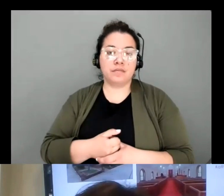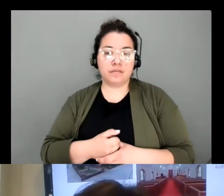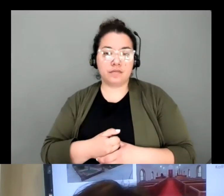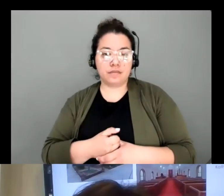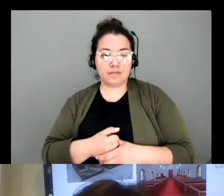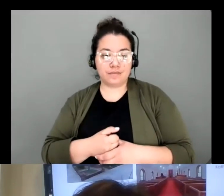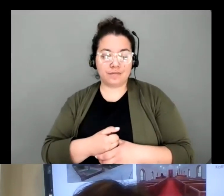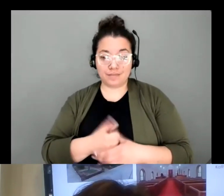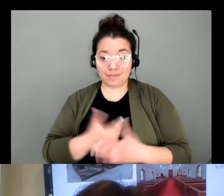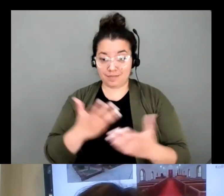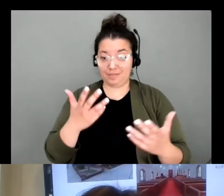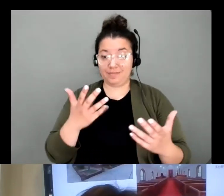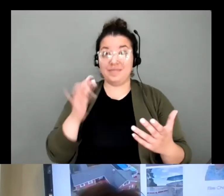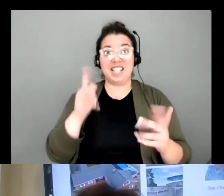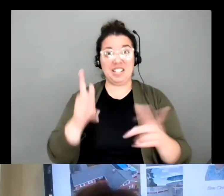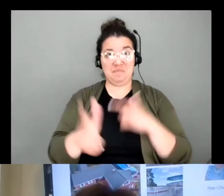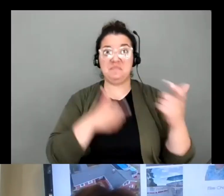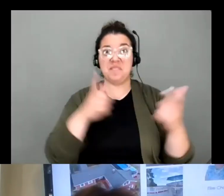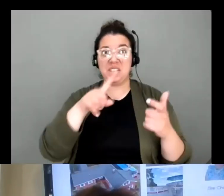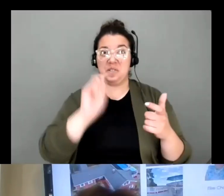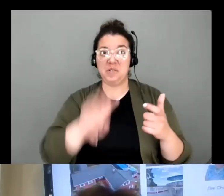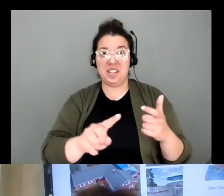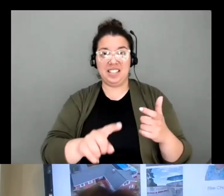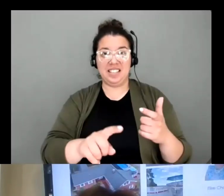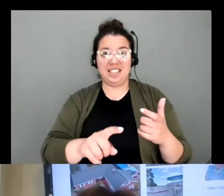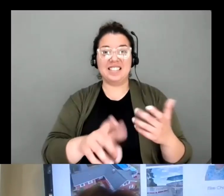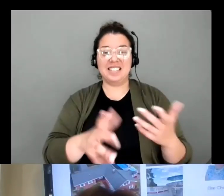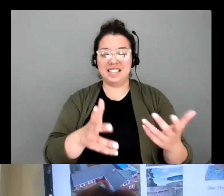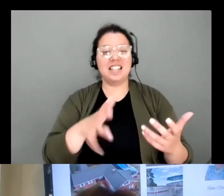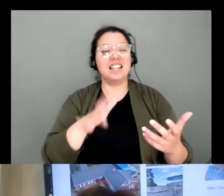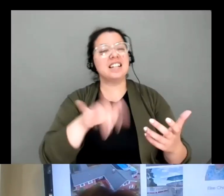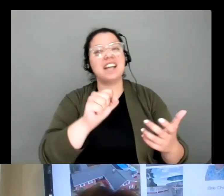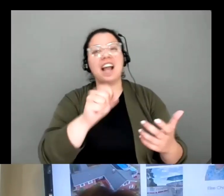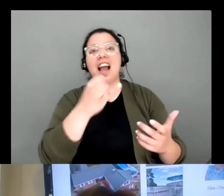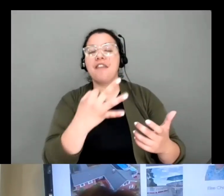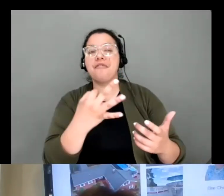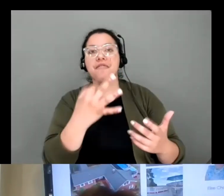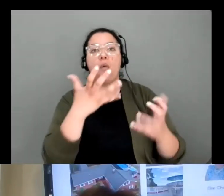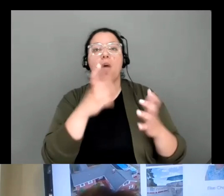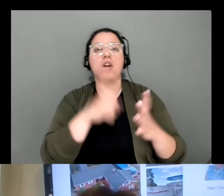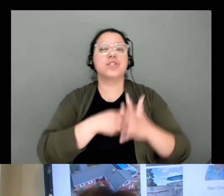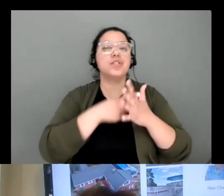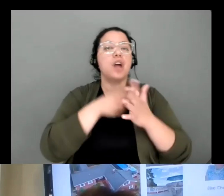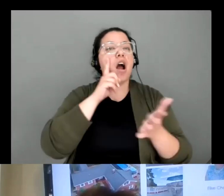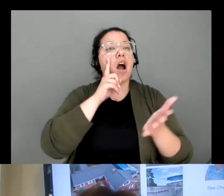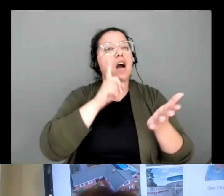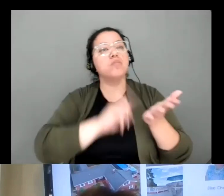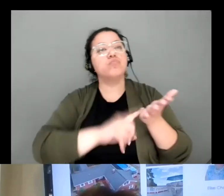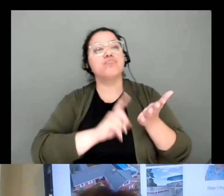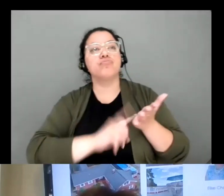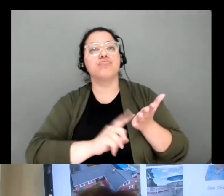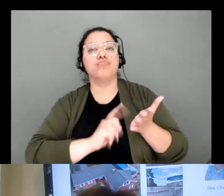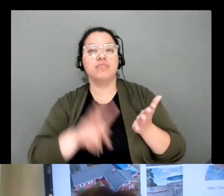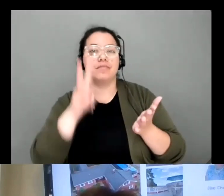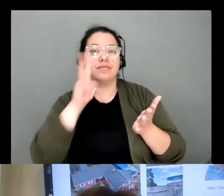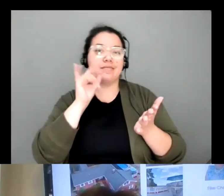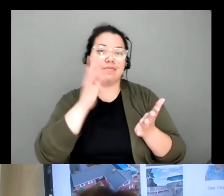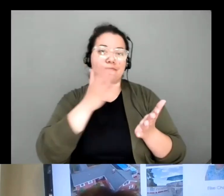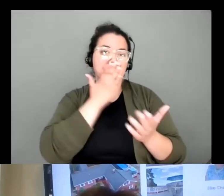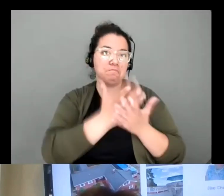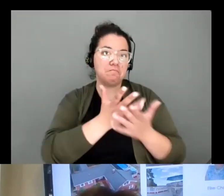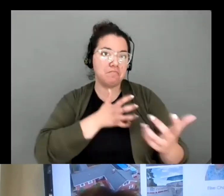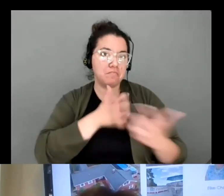Oh my gosh, that's big. How would they really just hard. just start to like poke around, see if it's for them? They're in high